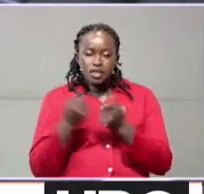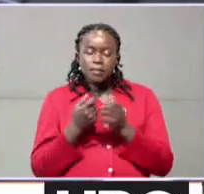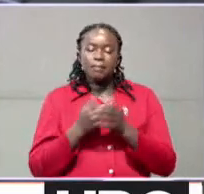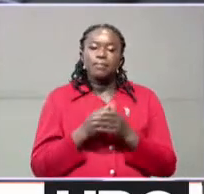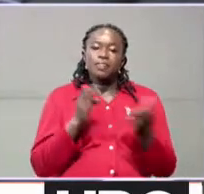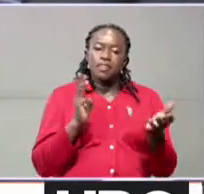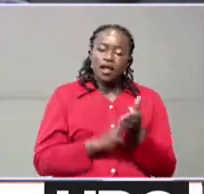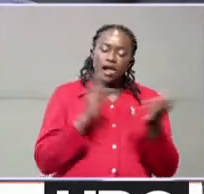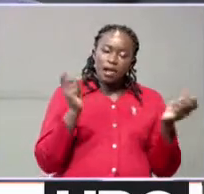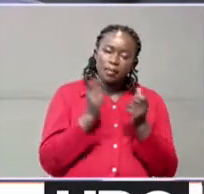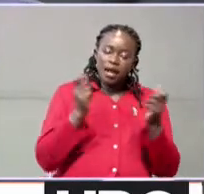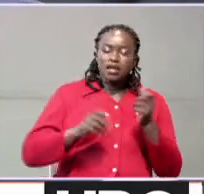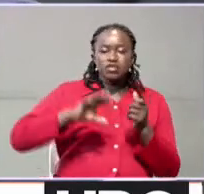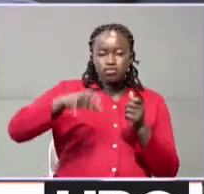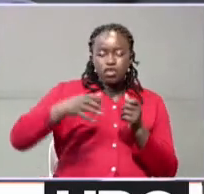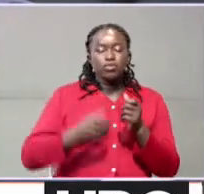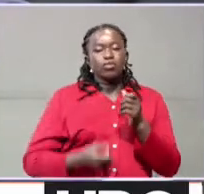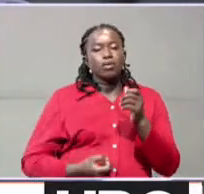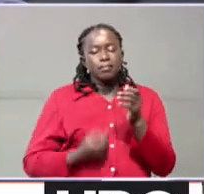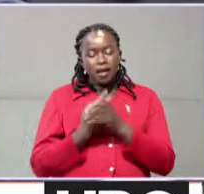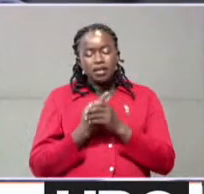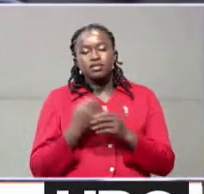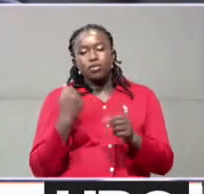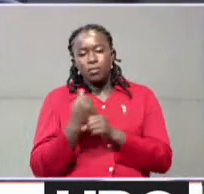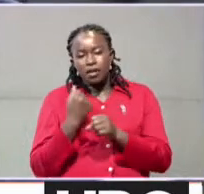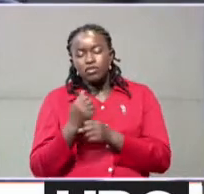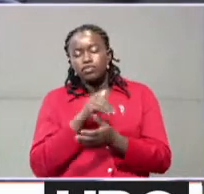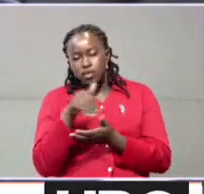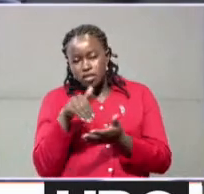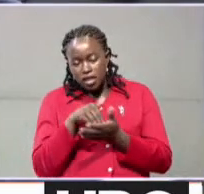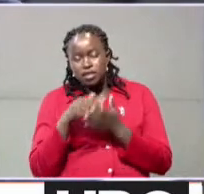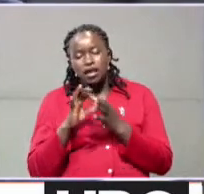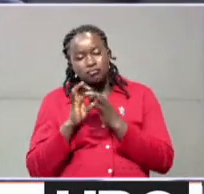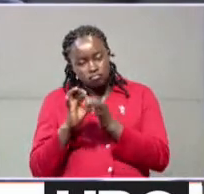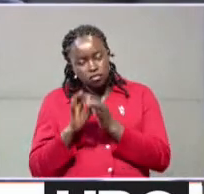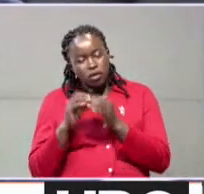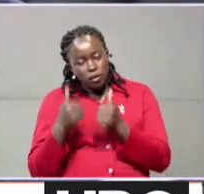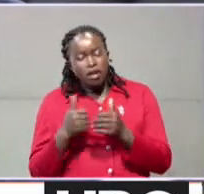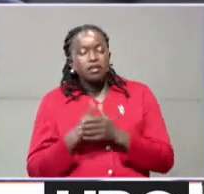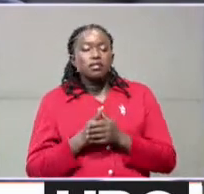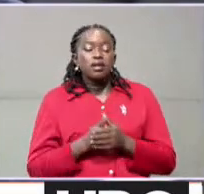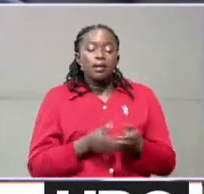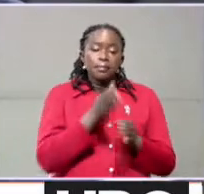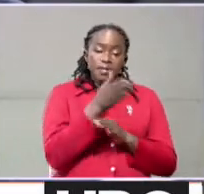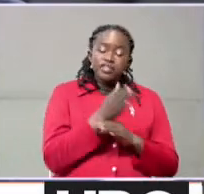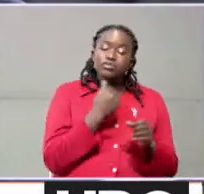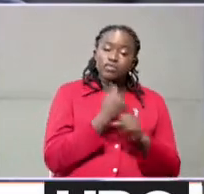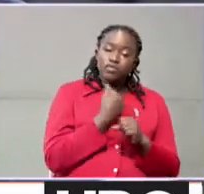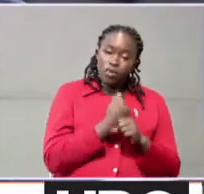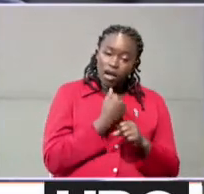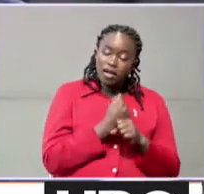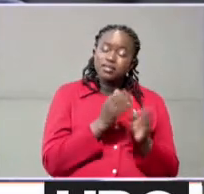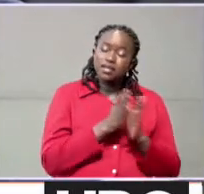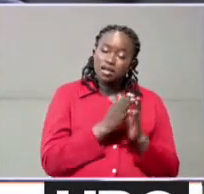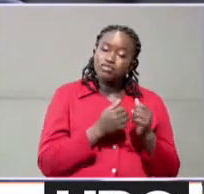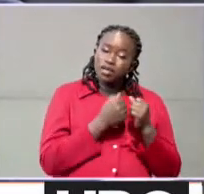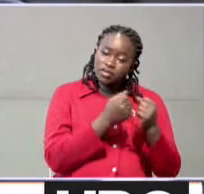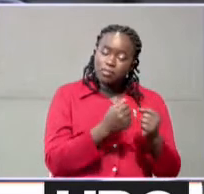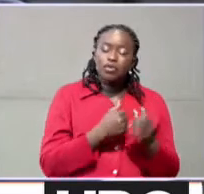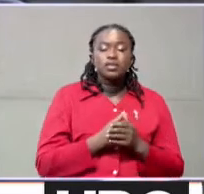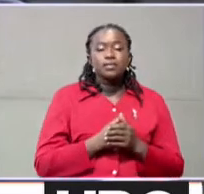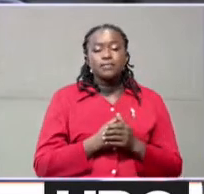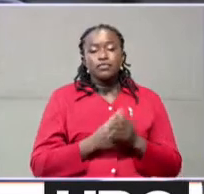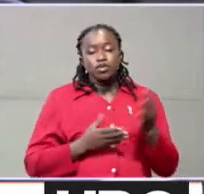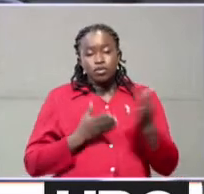barre regional emergence operations center ministry of works and transport